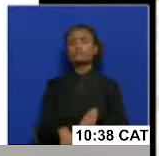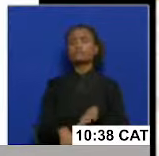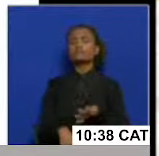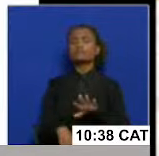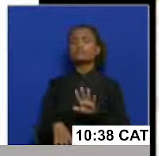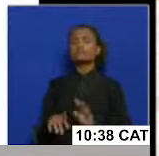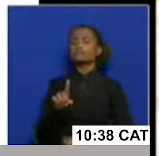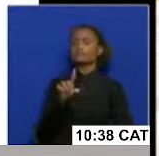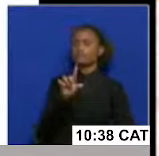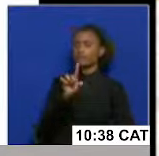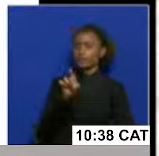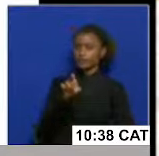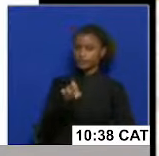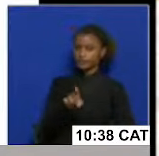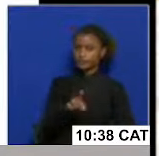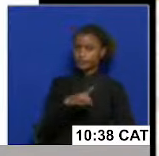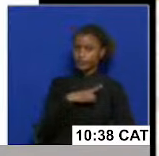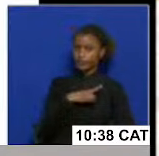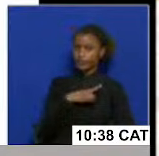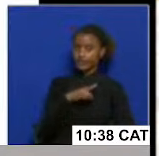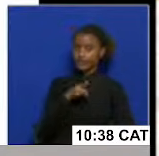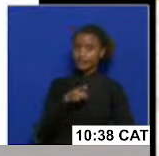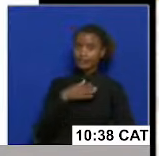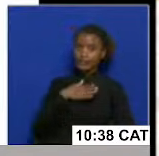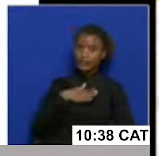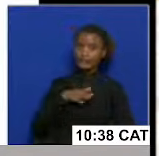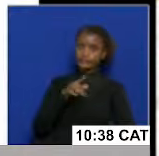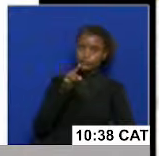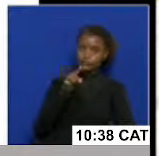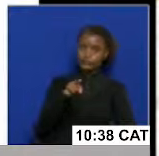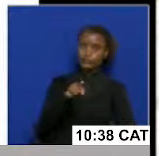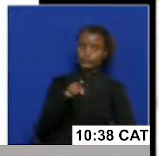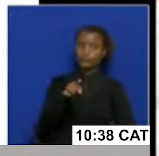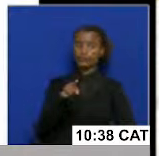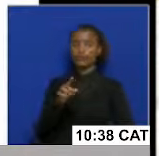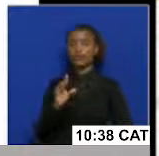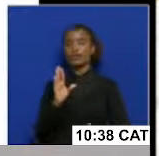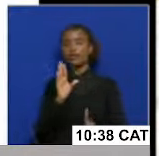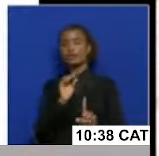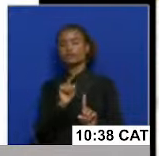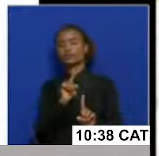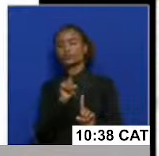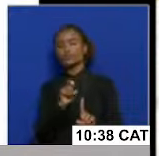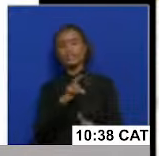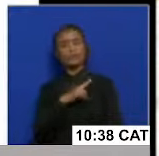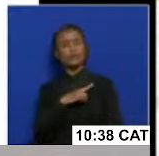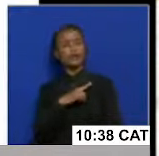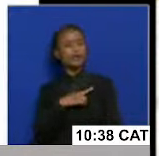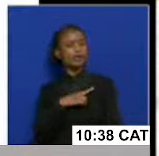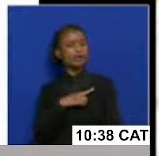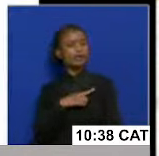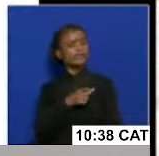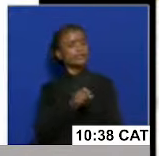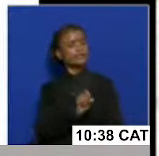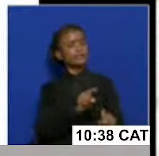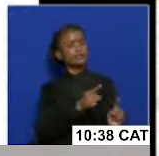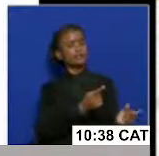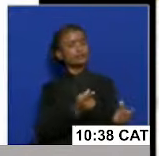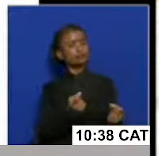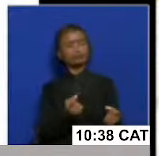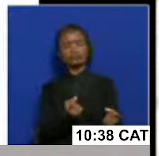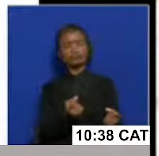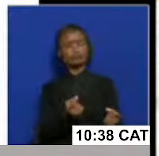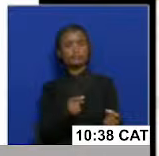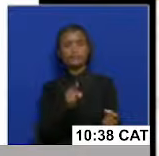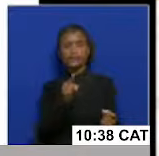she would have wanted you to ask this question? Why did they not do this themselves?